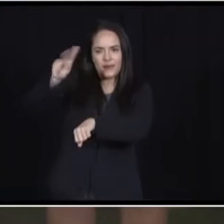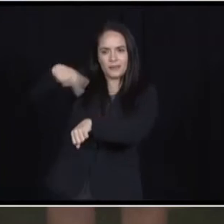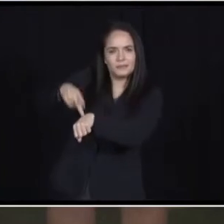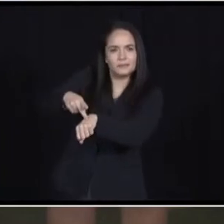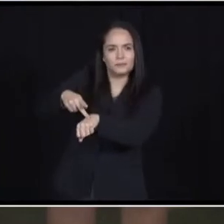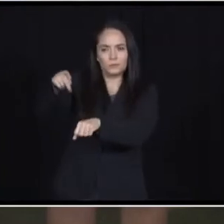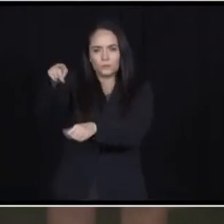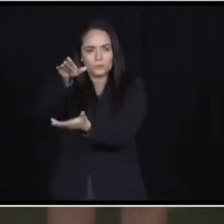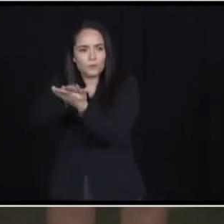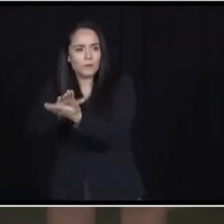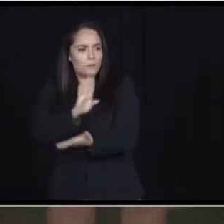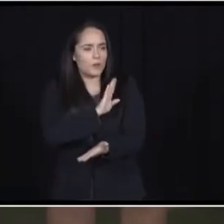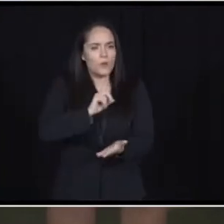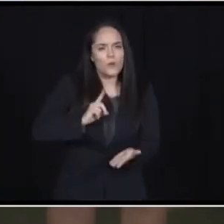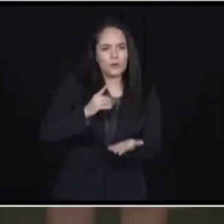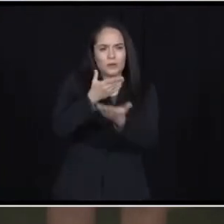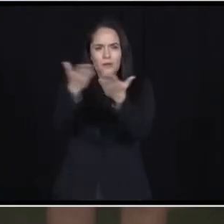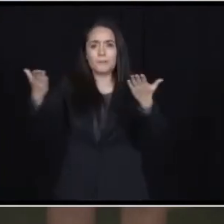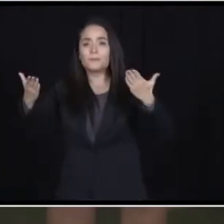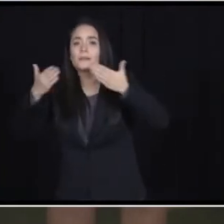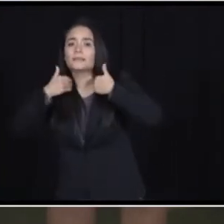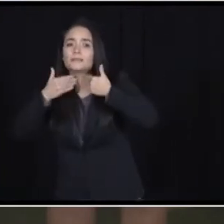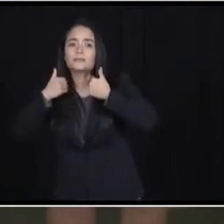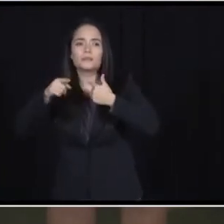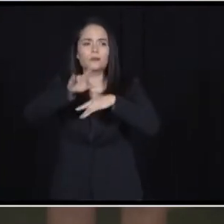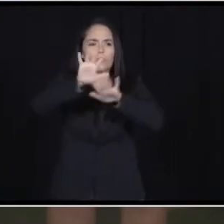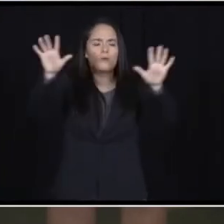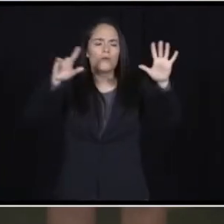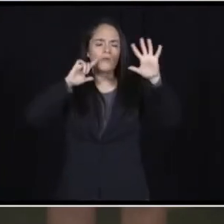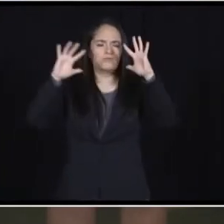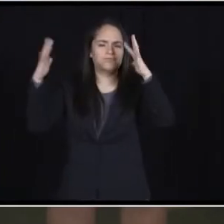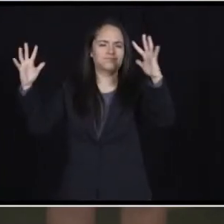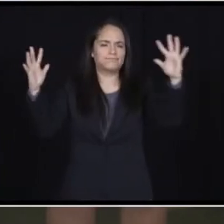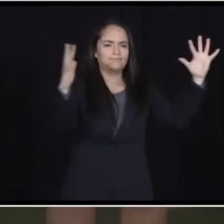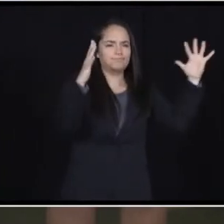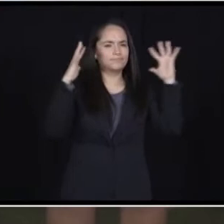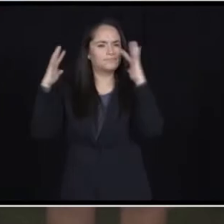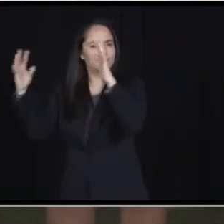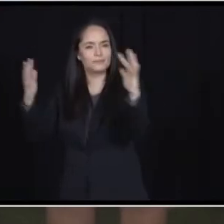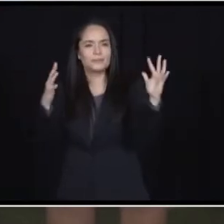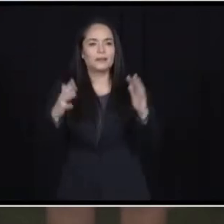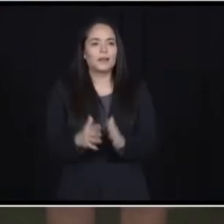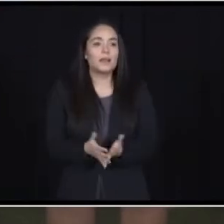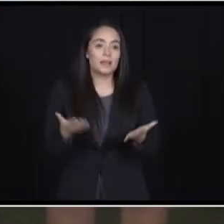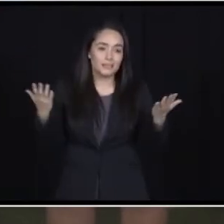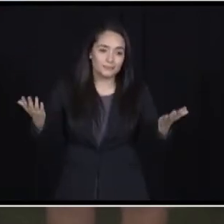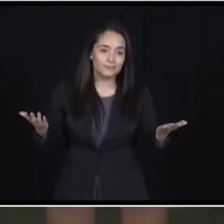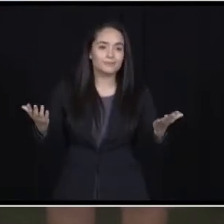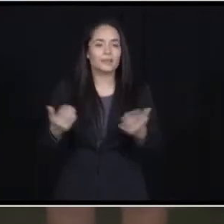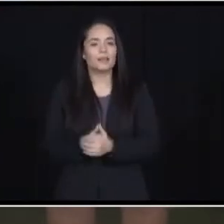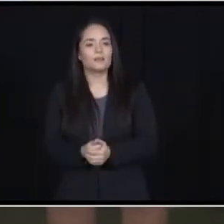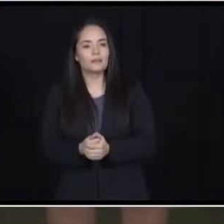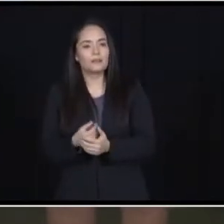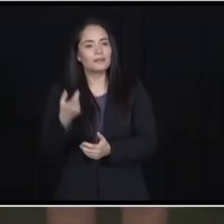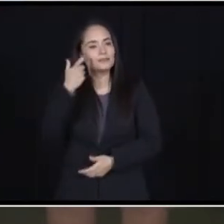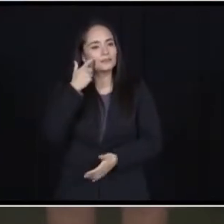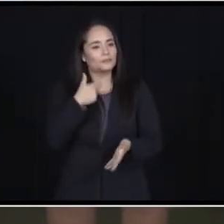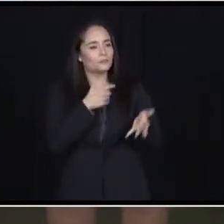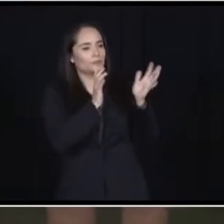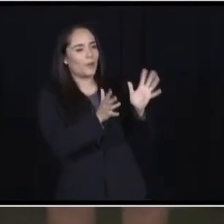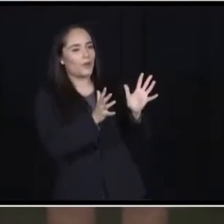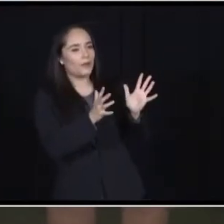Lecce. But, the kids have taken a lot of time off, and the kids love it. I was just talking to my